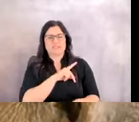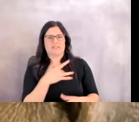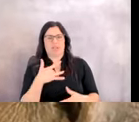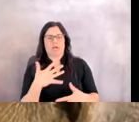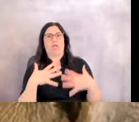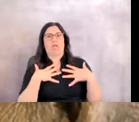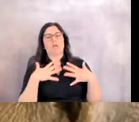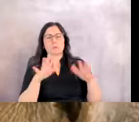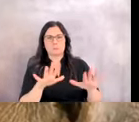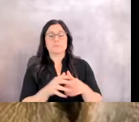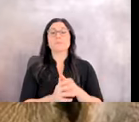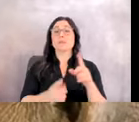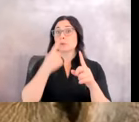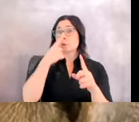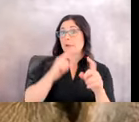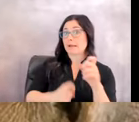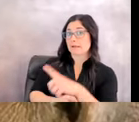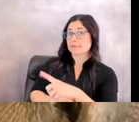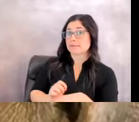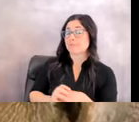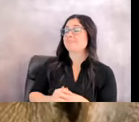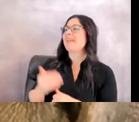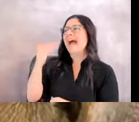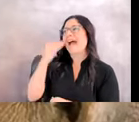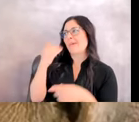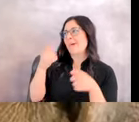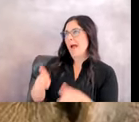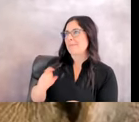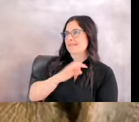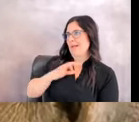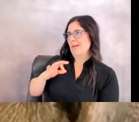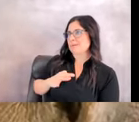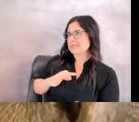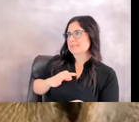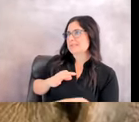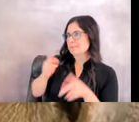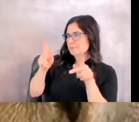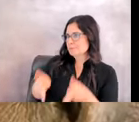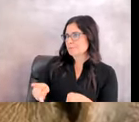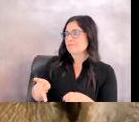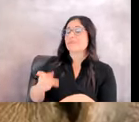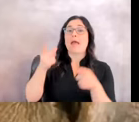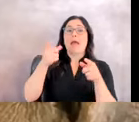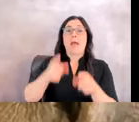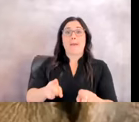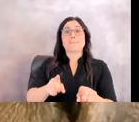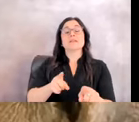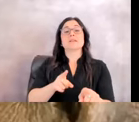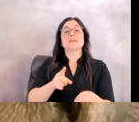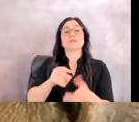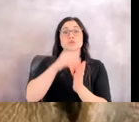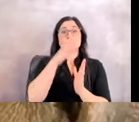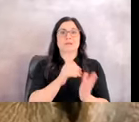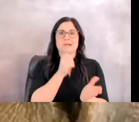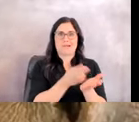I don't take it personally. Can I ask you one question? Because I know this happened to a faculty member. They had a dishonesty infraction